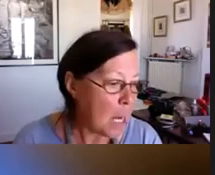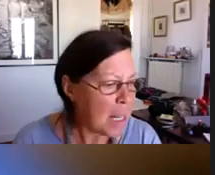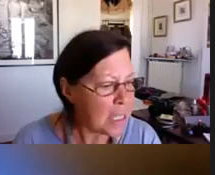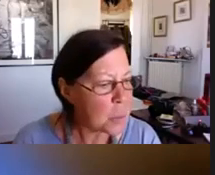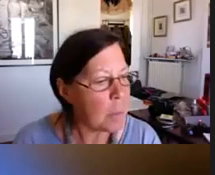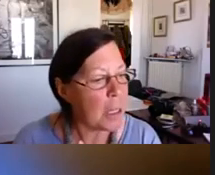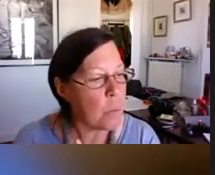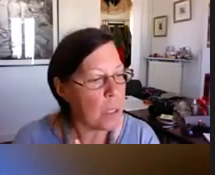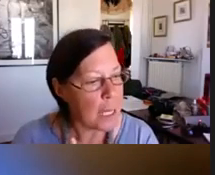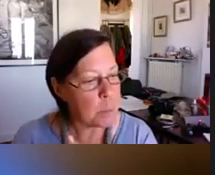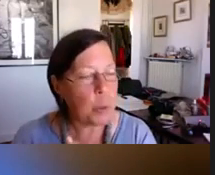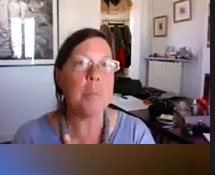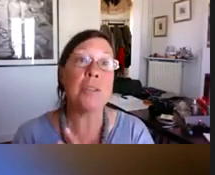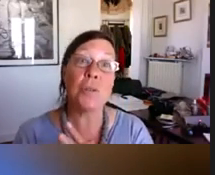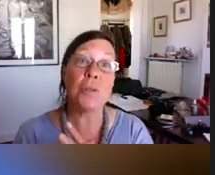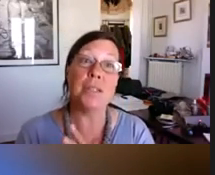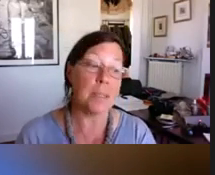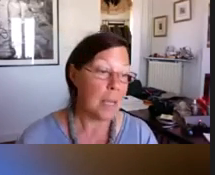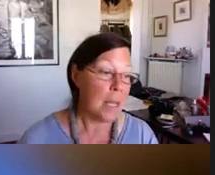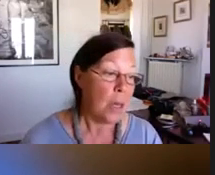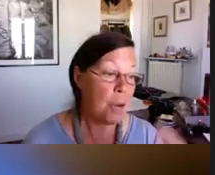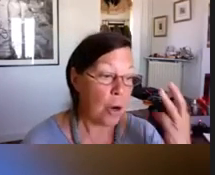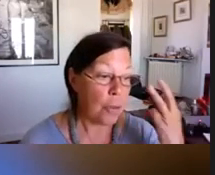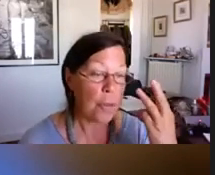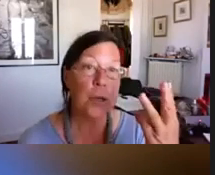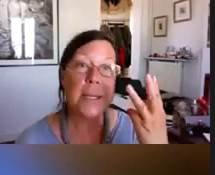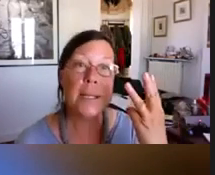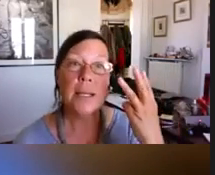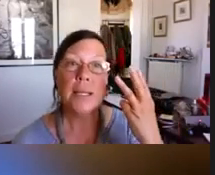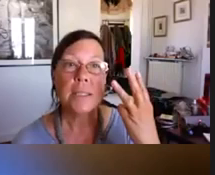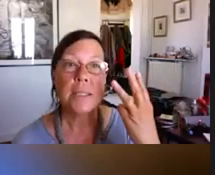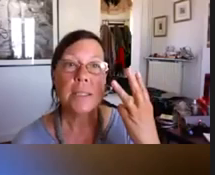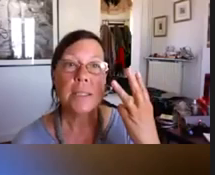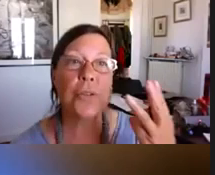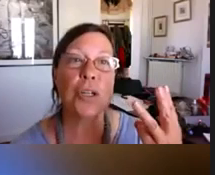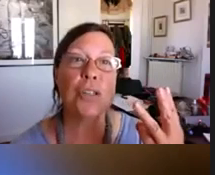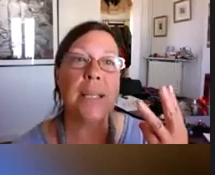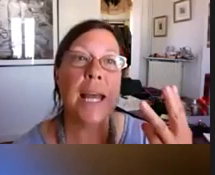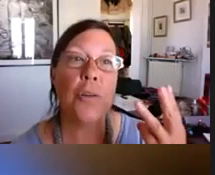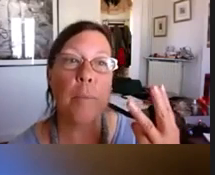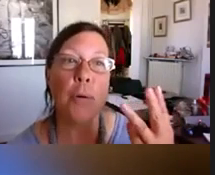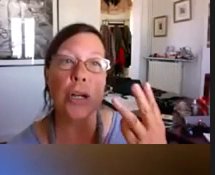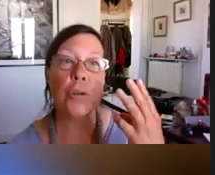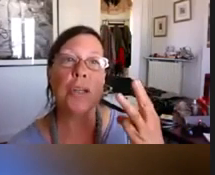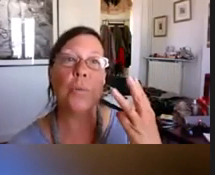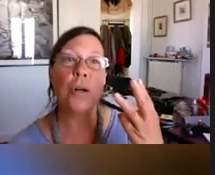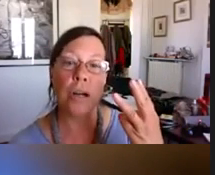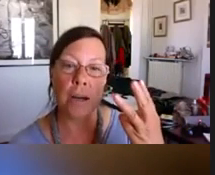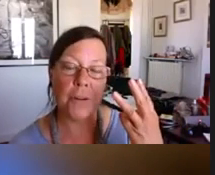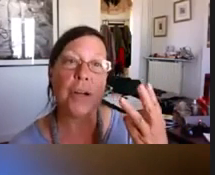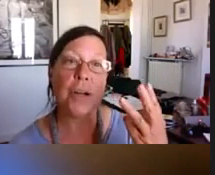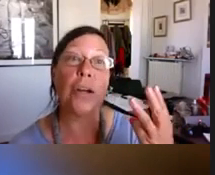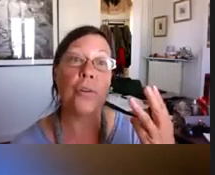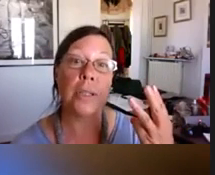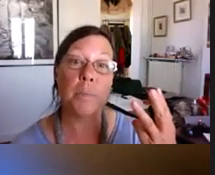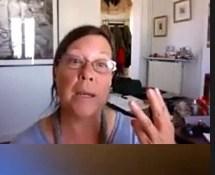science. I might just want to make one last point about sources. There are three kinds of sources in health reporting you need to work on